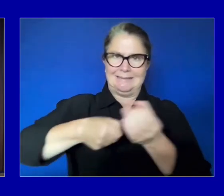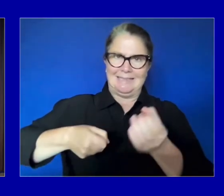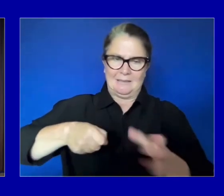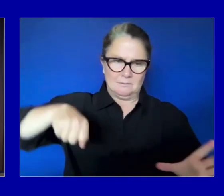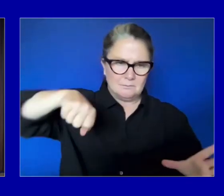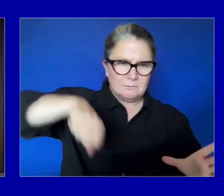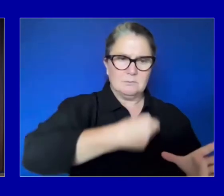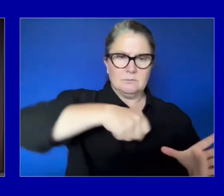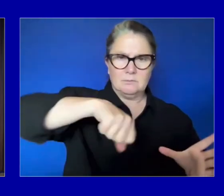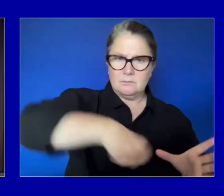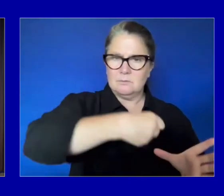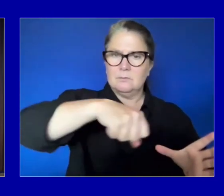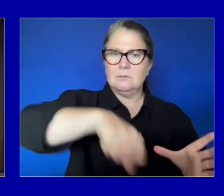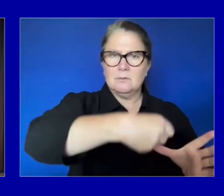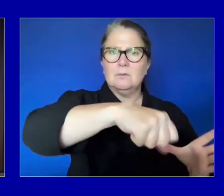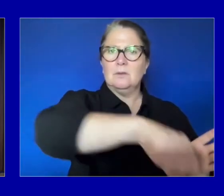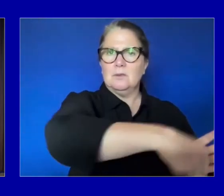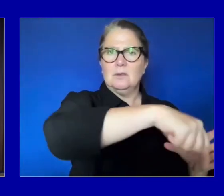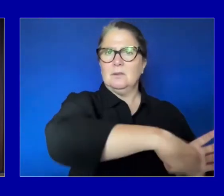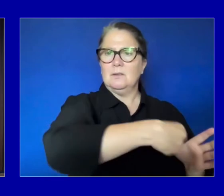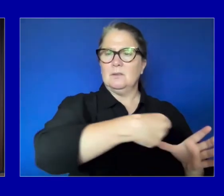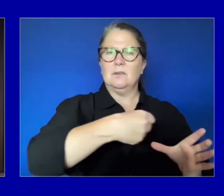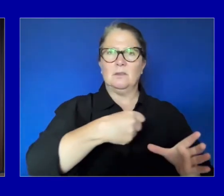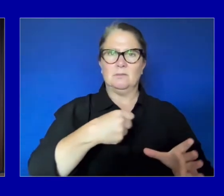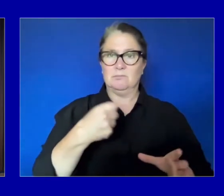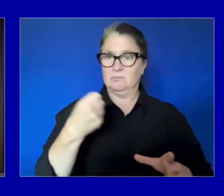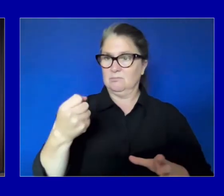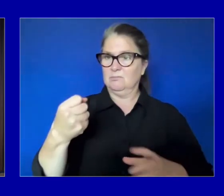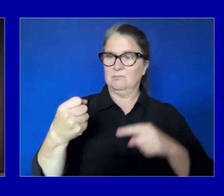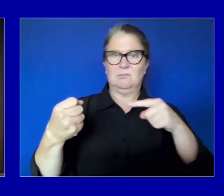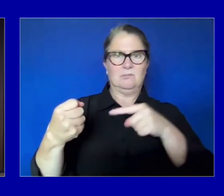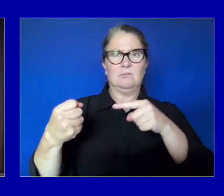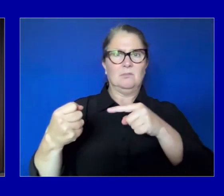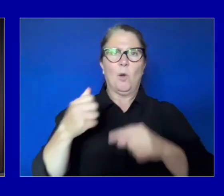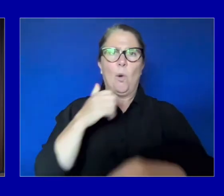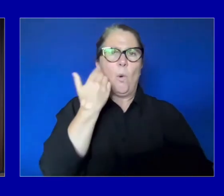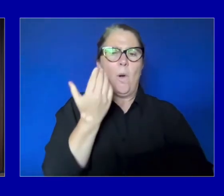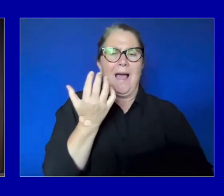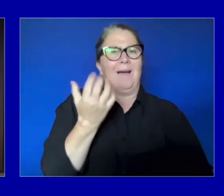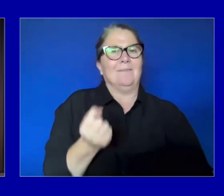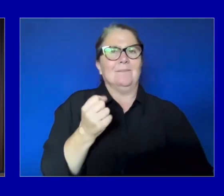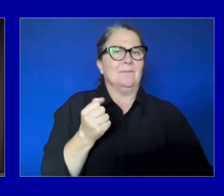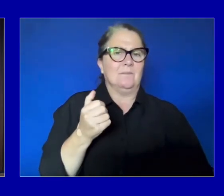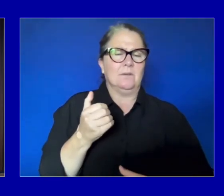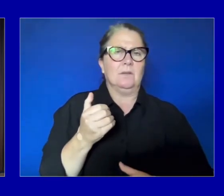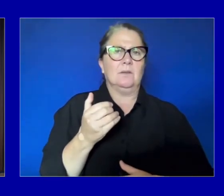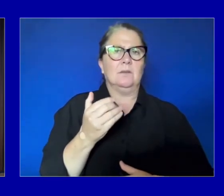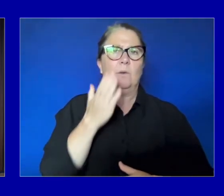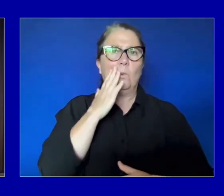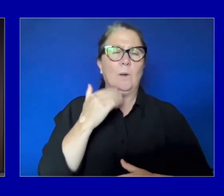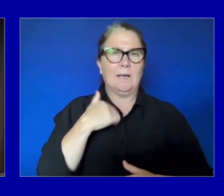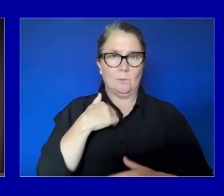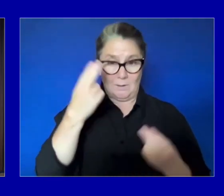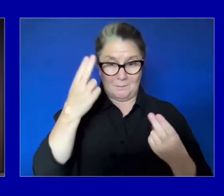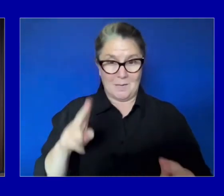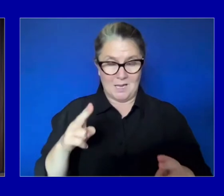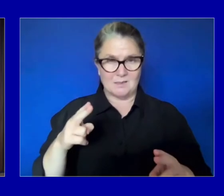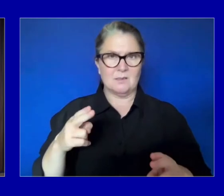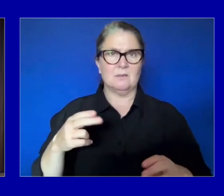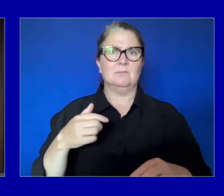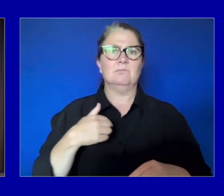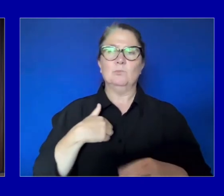we always carried, um, through life and, and when we pass, it went with us. Um, but you know,